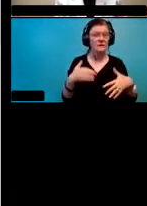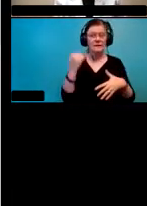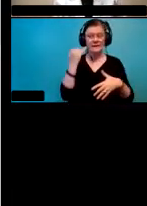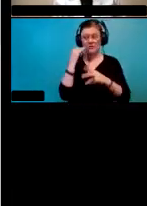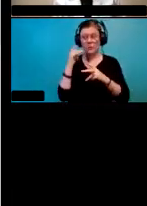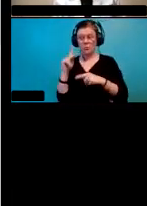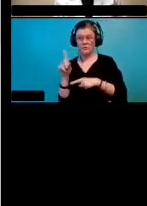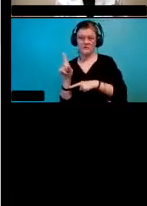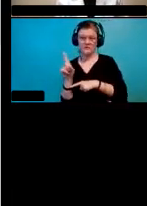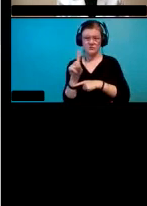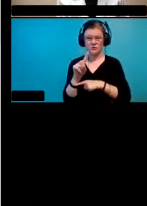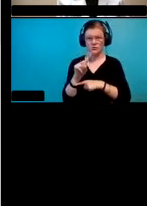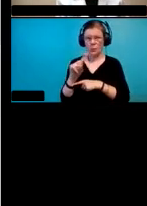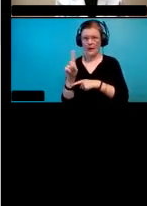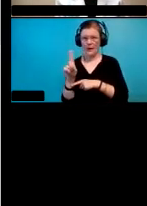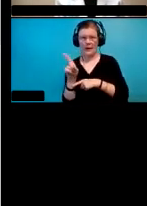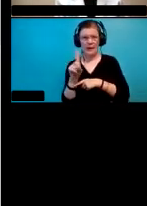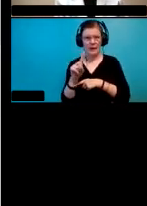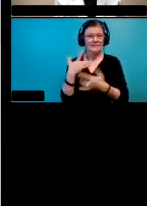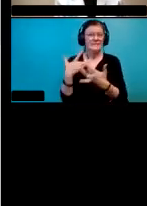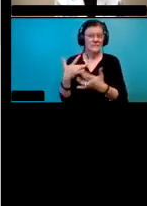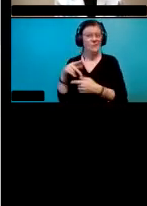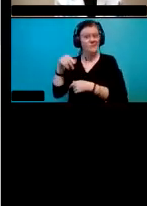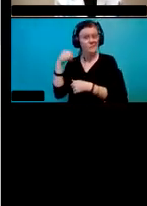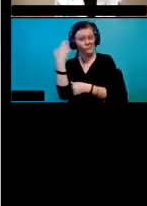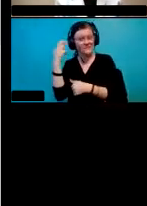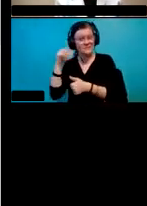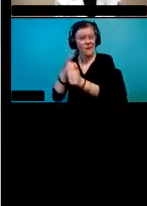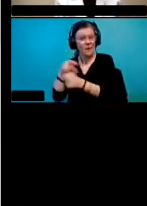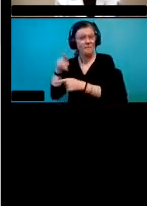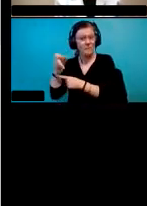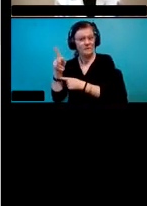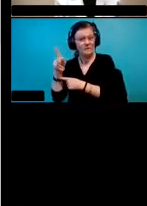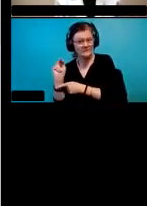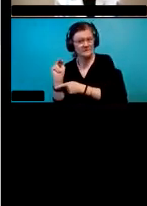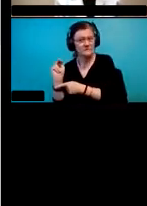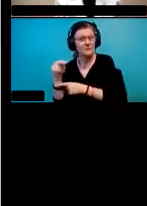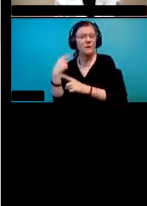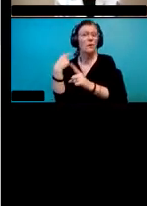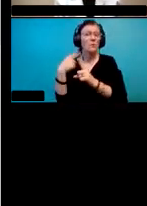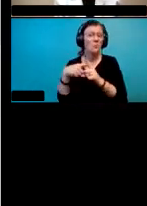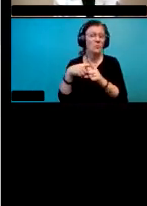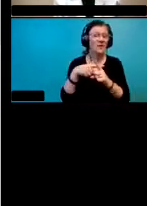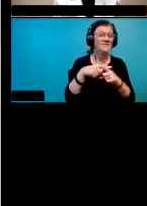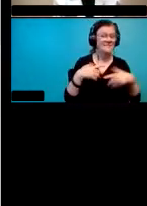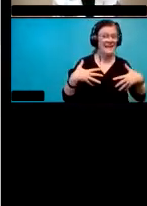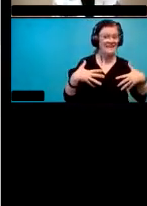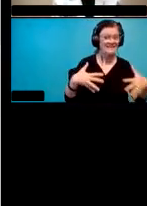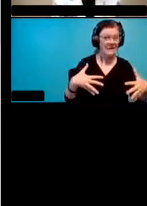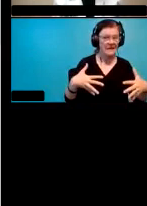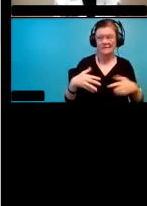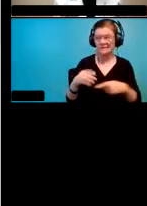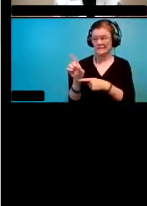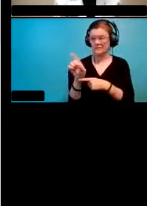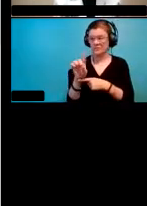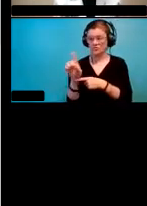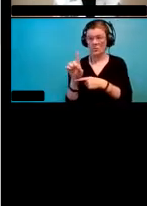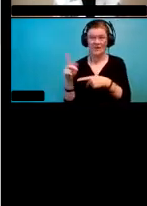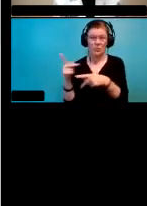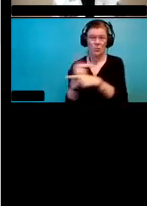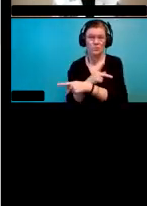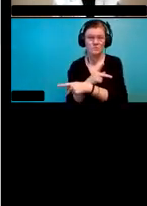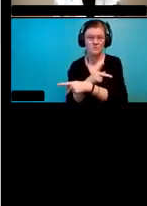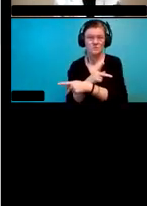some kind of swaying movements, as well as that hesitancy that I talked about before, which is a freezing